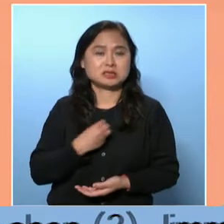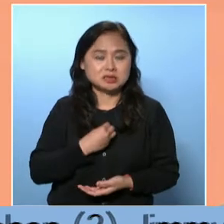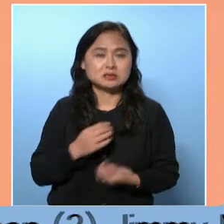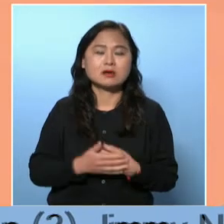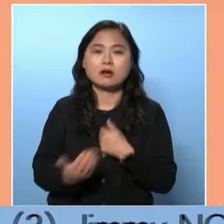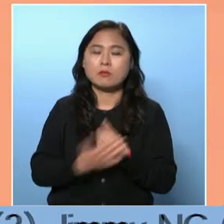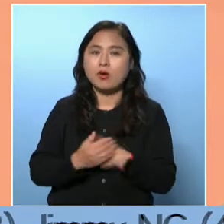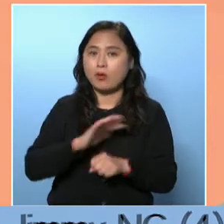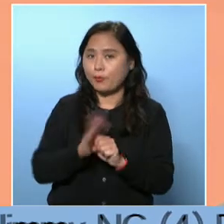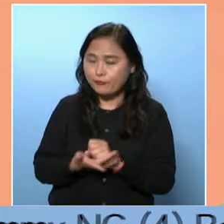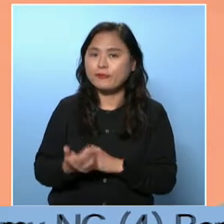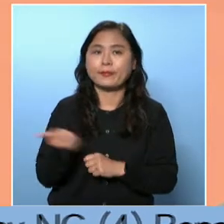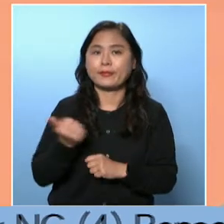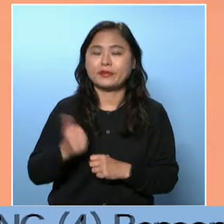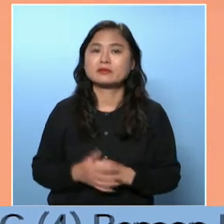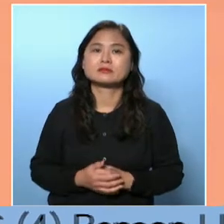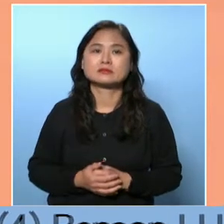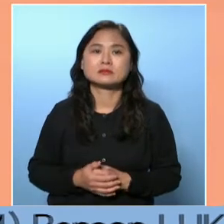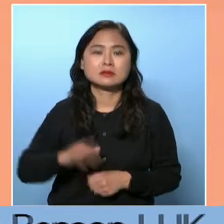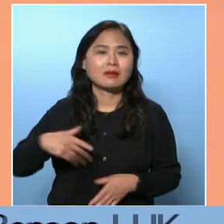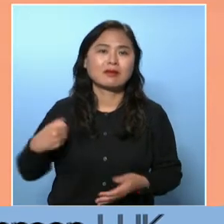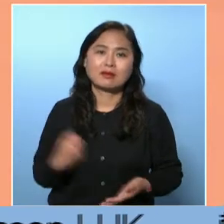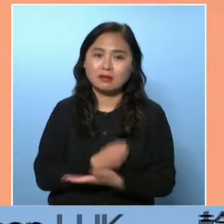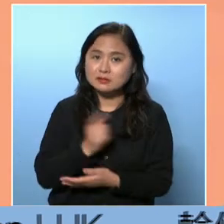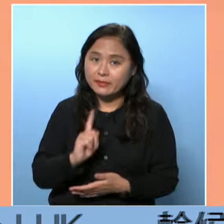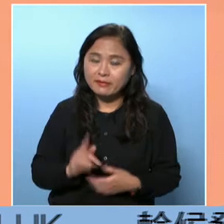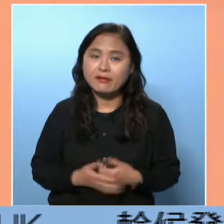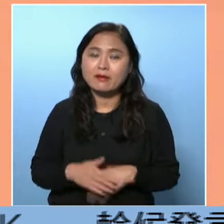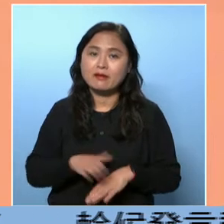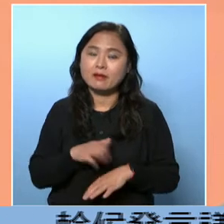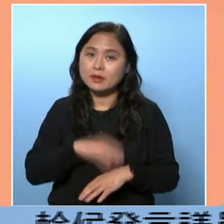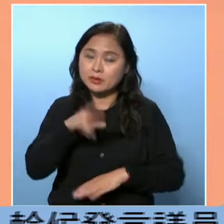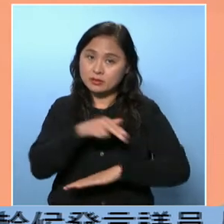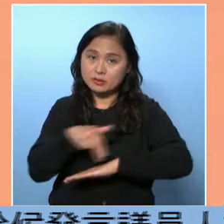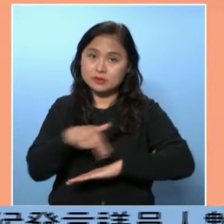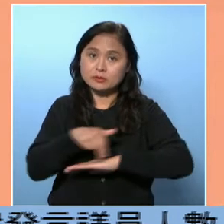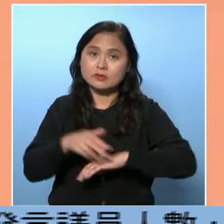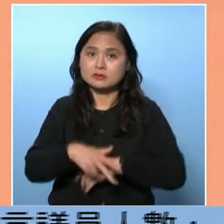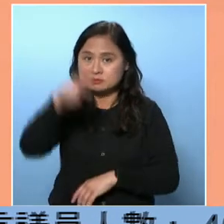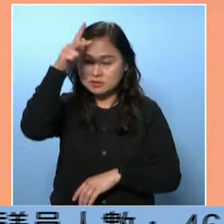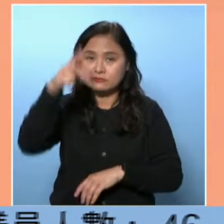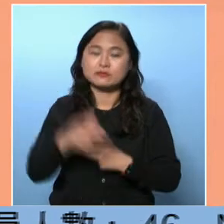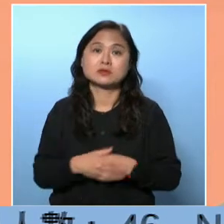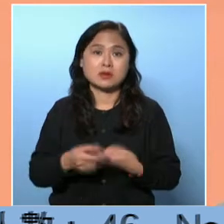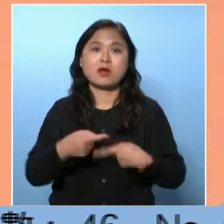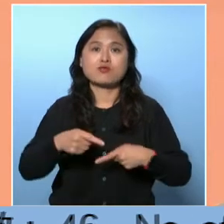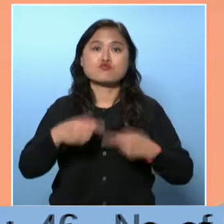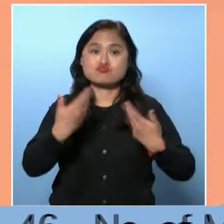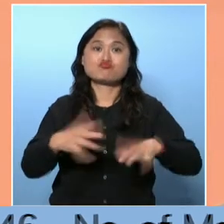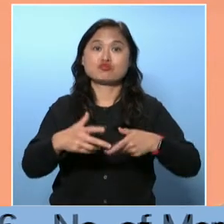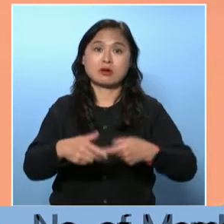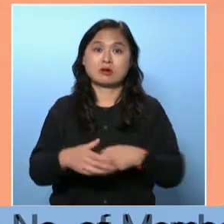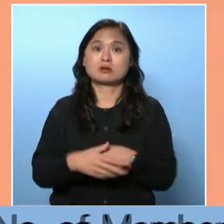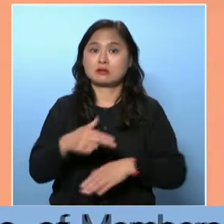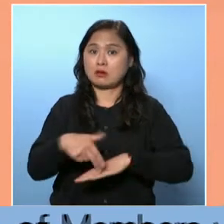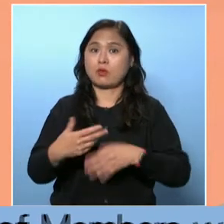their condition did improve after the administration of Chinese medicine. But unfortunately, where the scheme